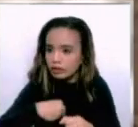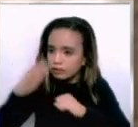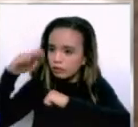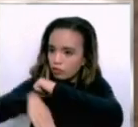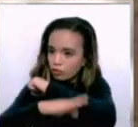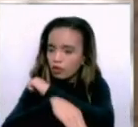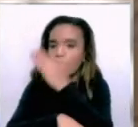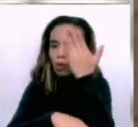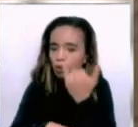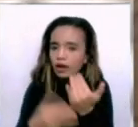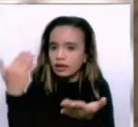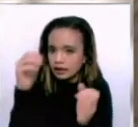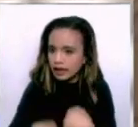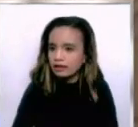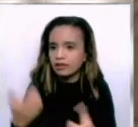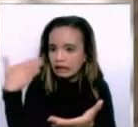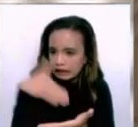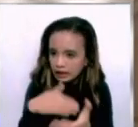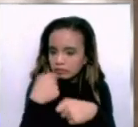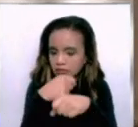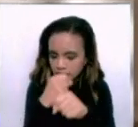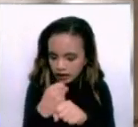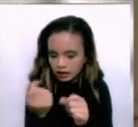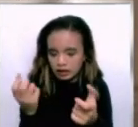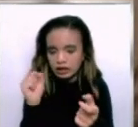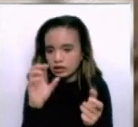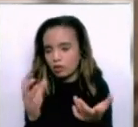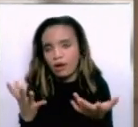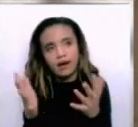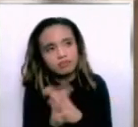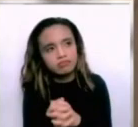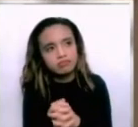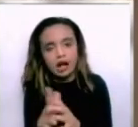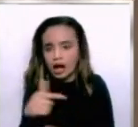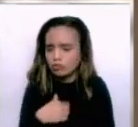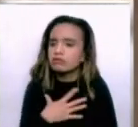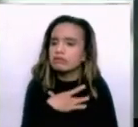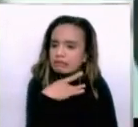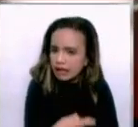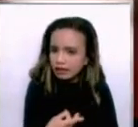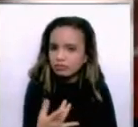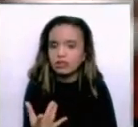it in our digital world. But I would love to have come, and I'm sure I will do